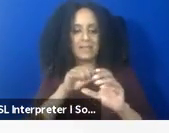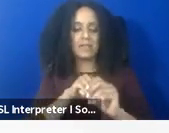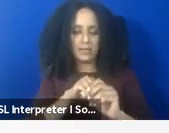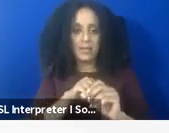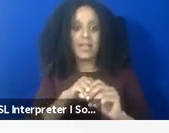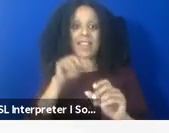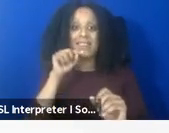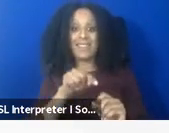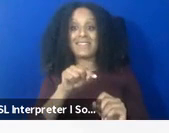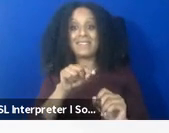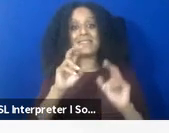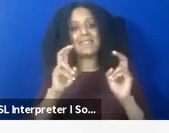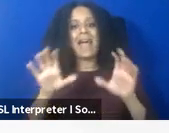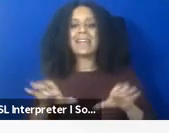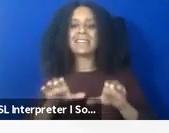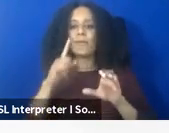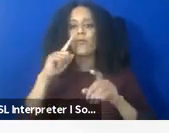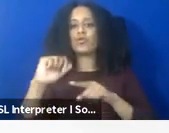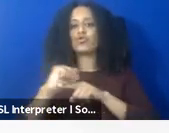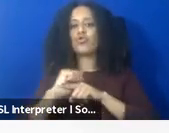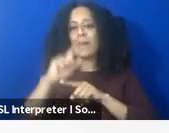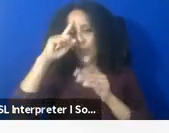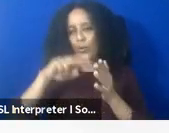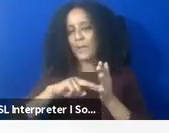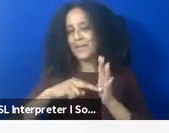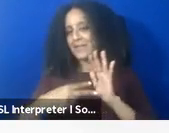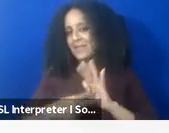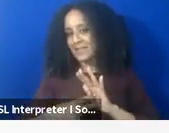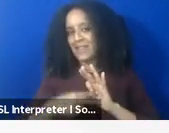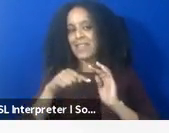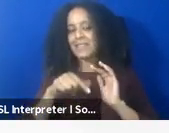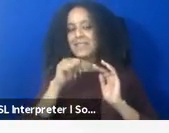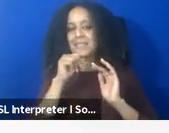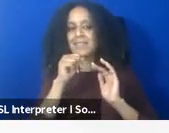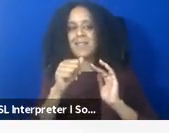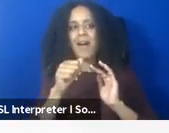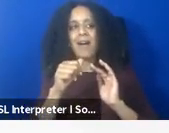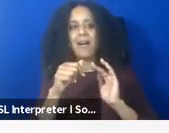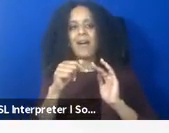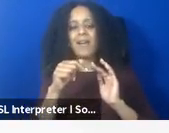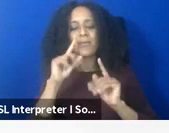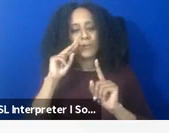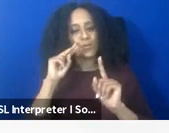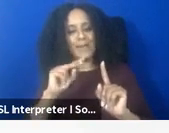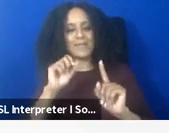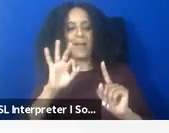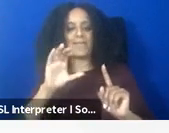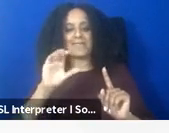this is an activity for training purposes, does not necessarily represent the point of view of CDC.